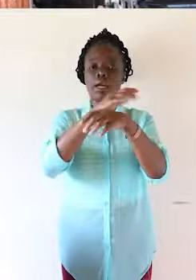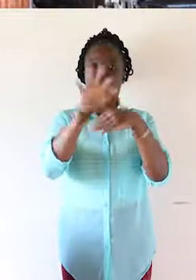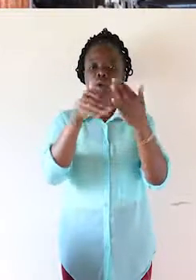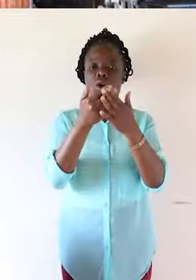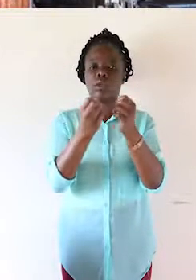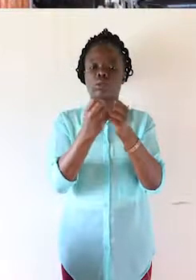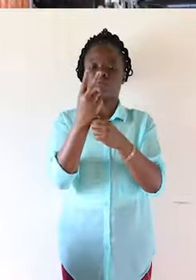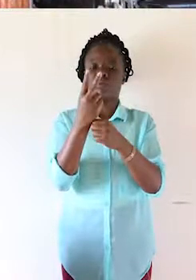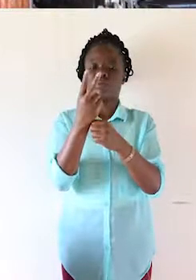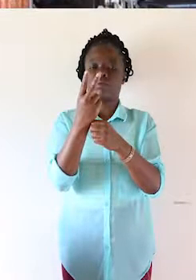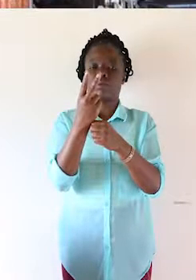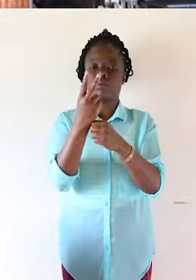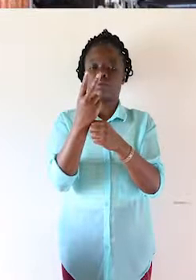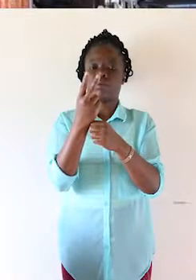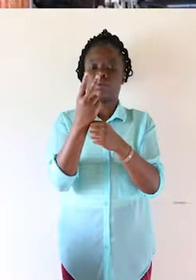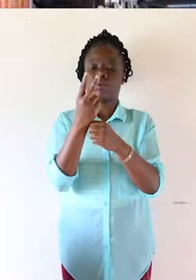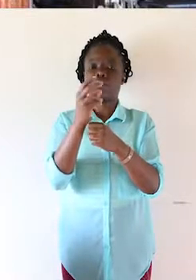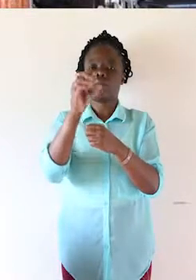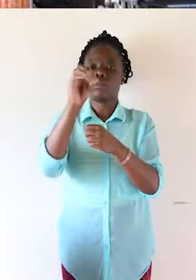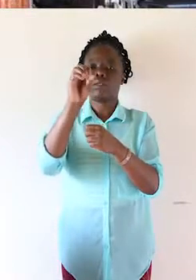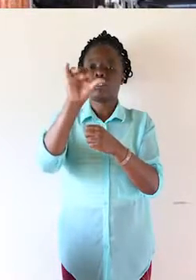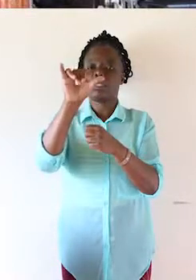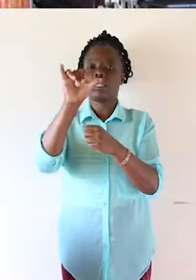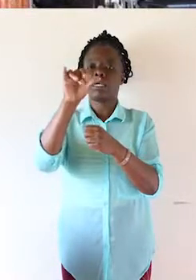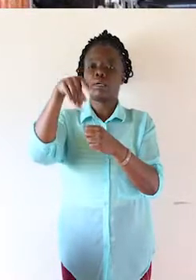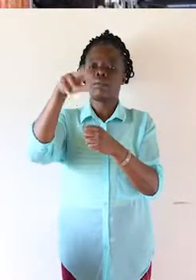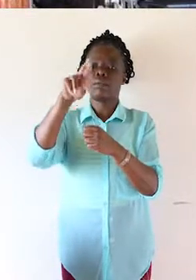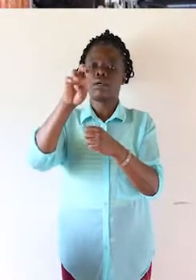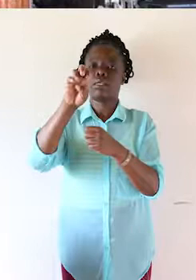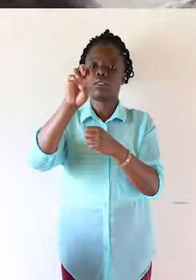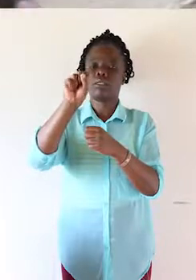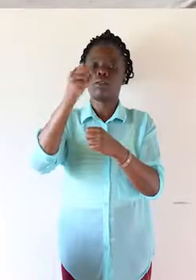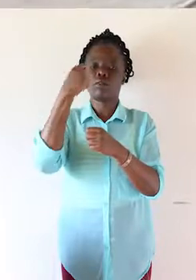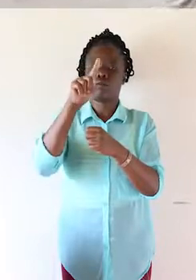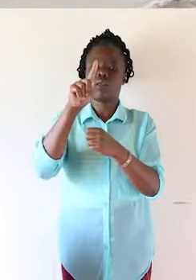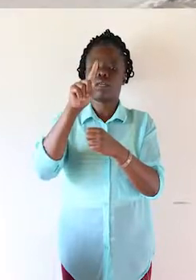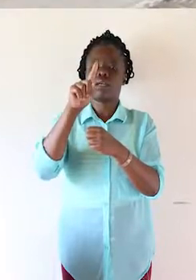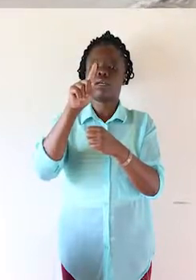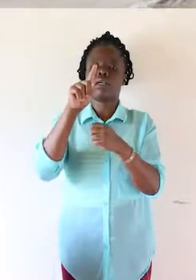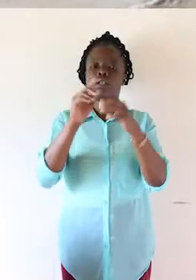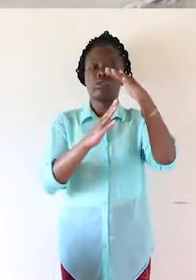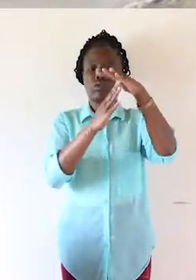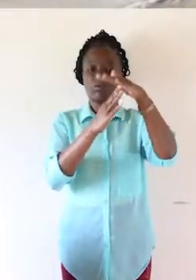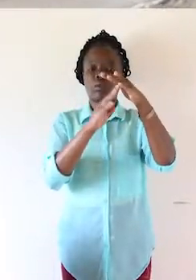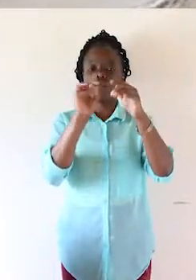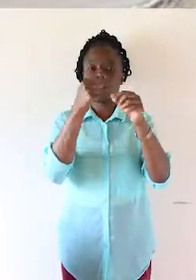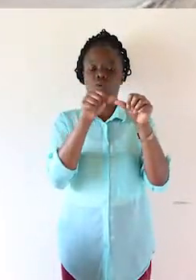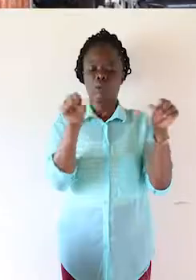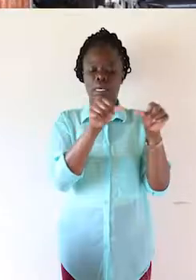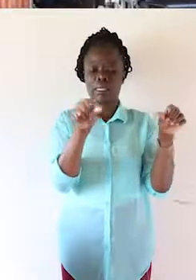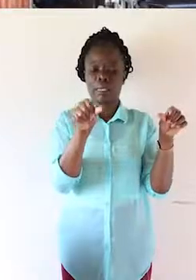Eh? Yes, so this one here is cypress for the top. So first we